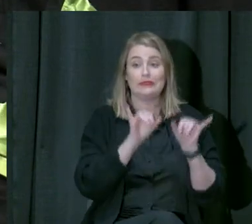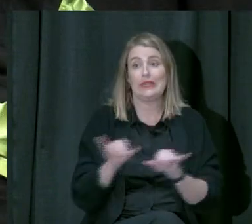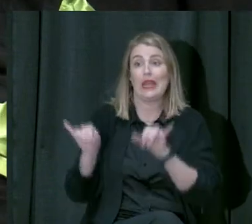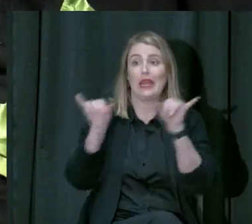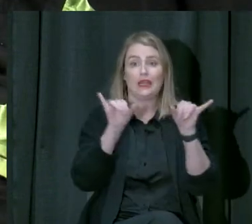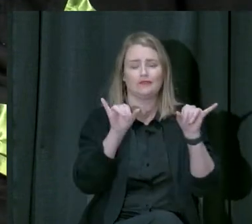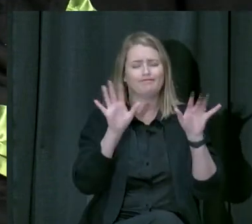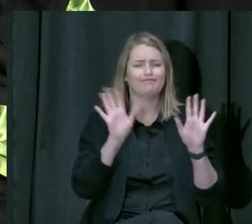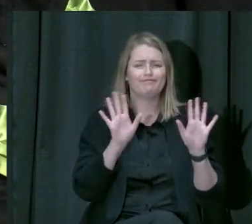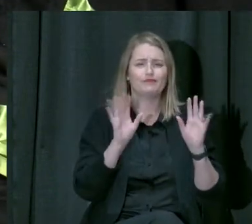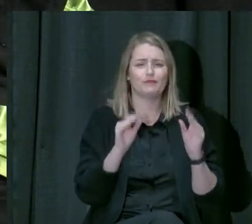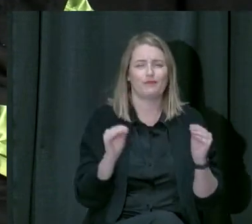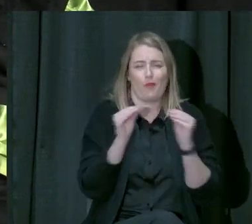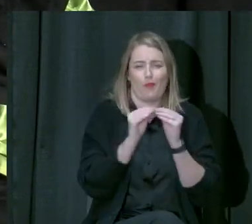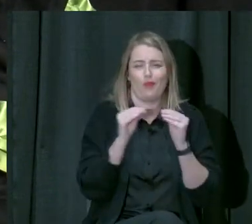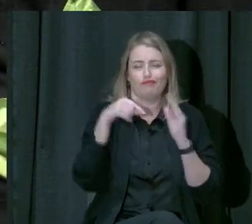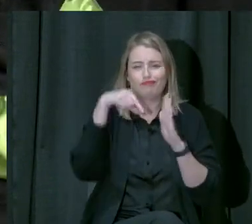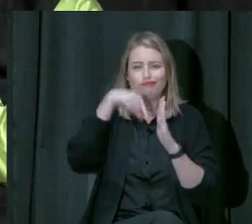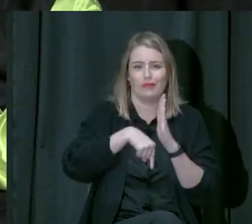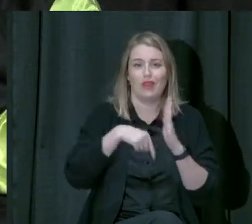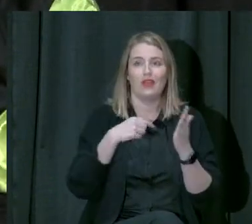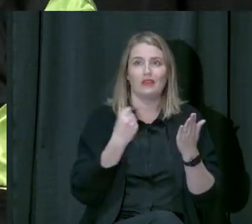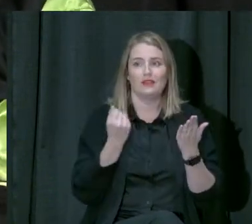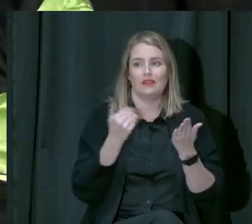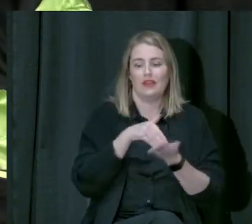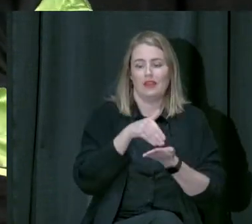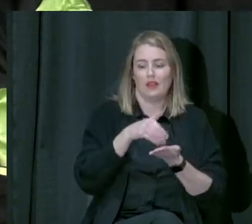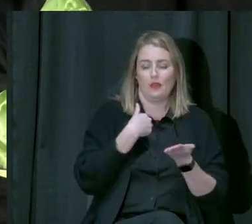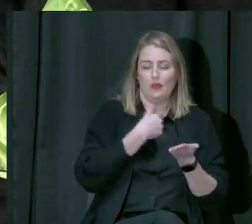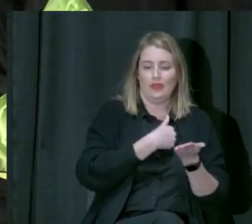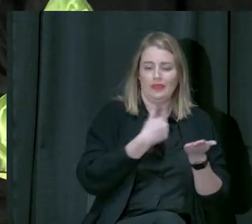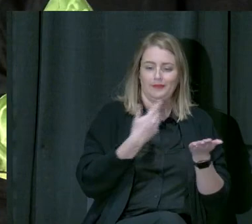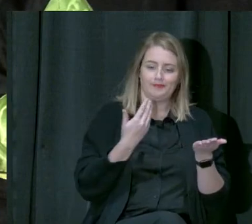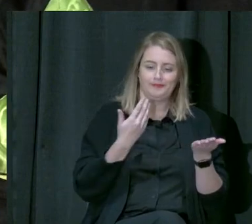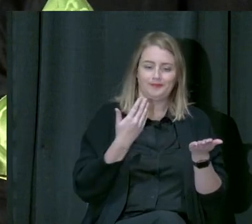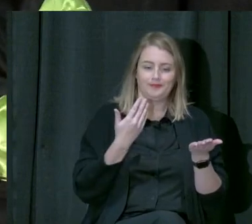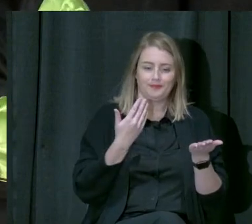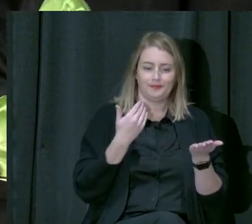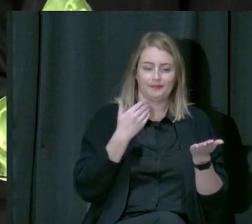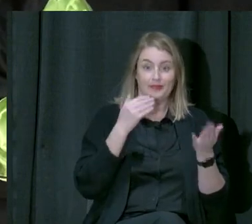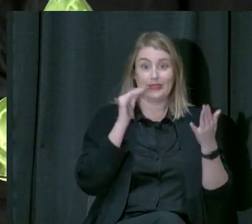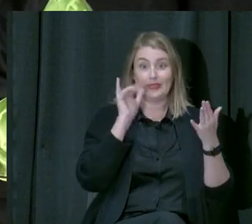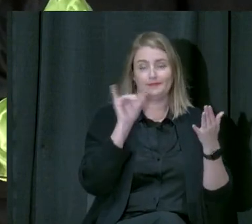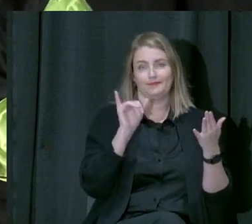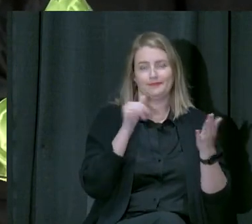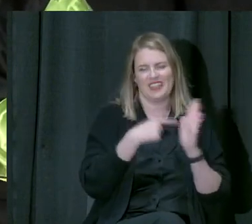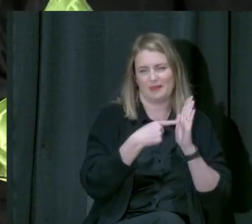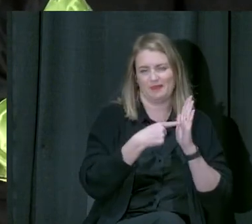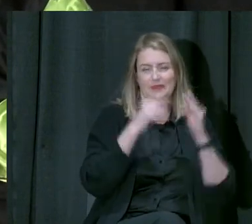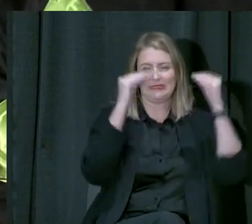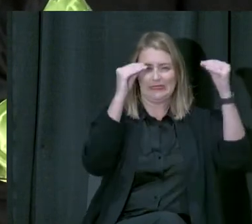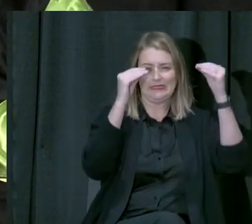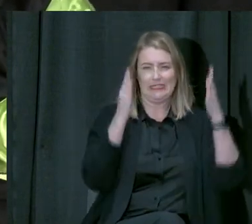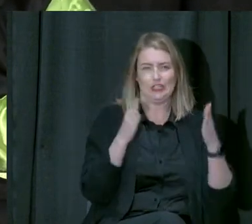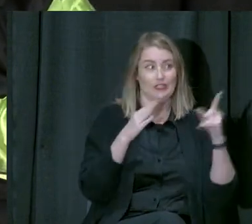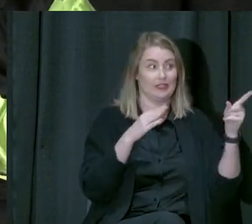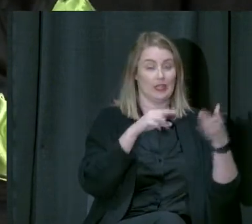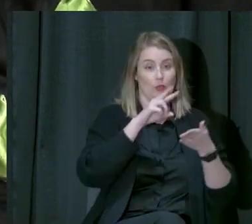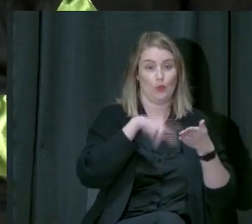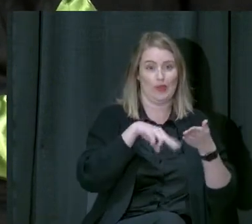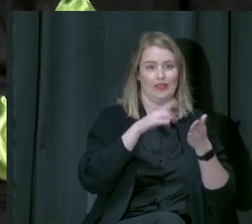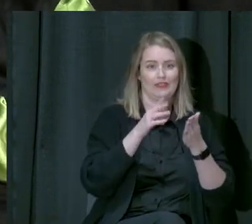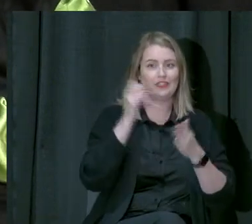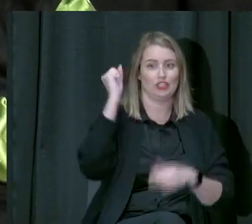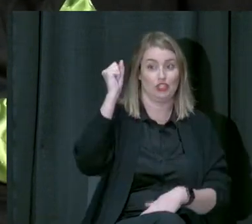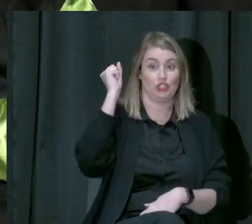I really feel there's so many times where we had an instance where a teacher wanted to make, they were reading Shakespeare, and they